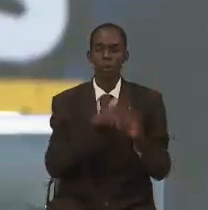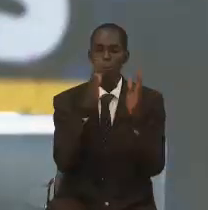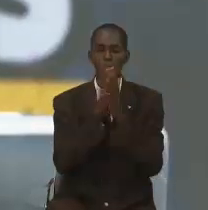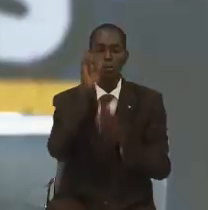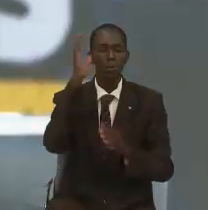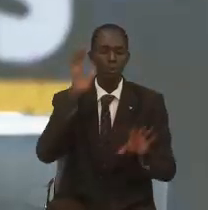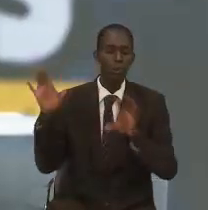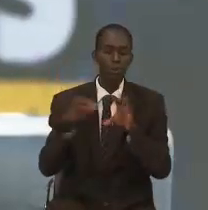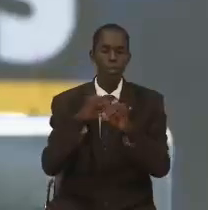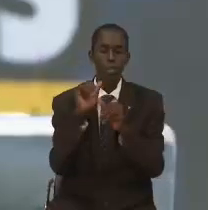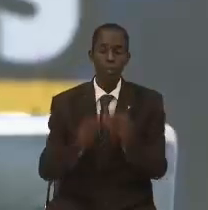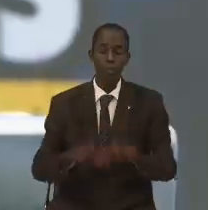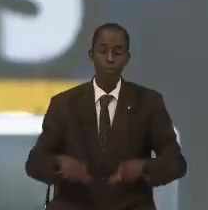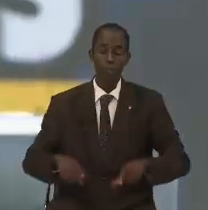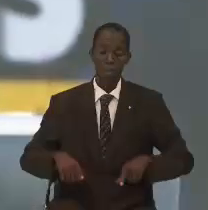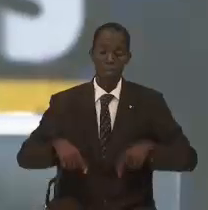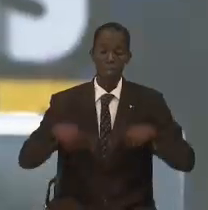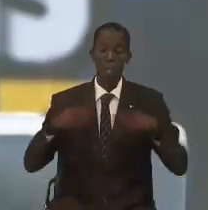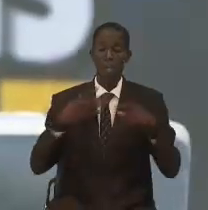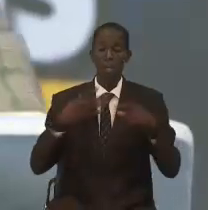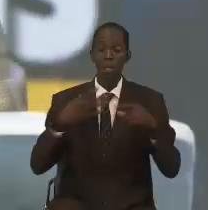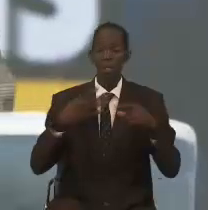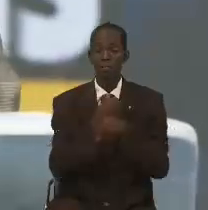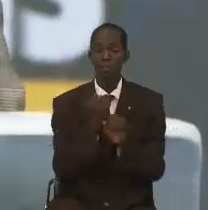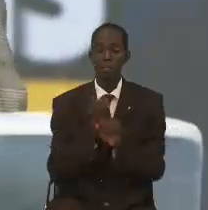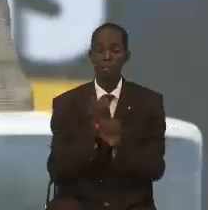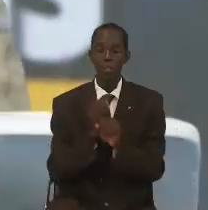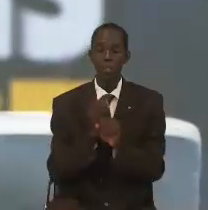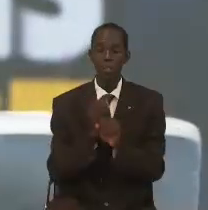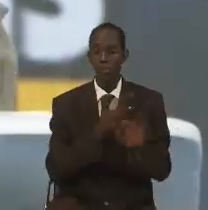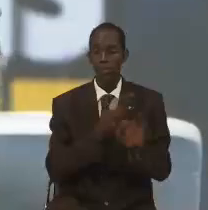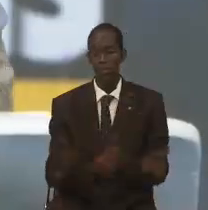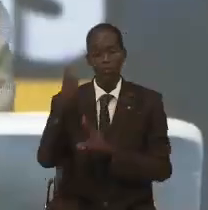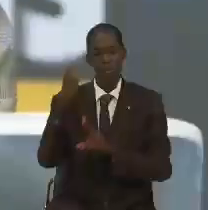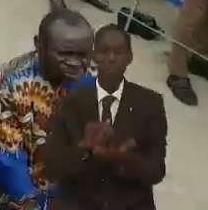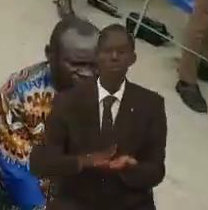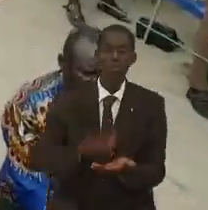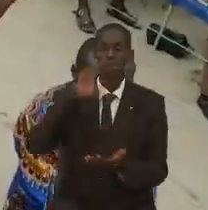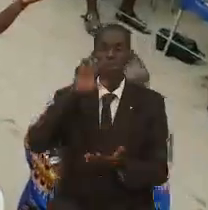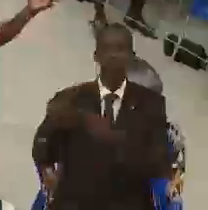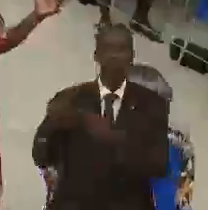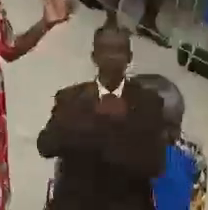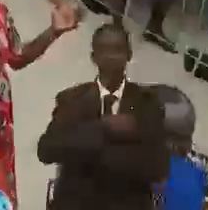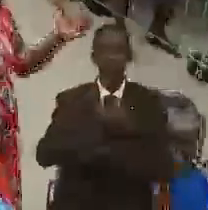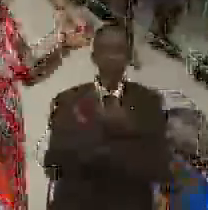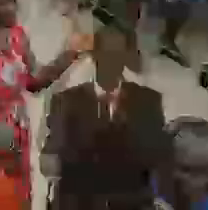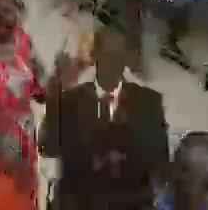every life and get us ready for that glorious day in Jesus'